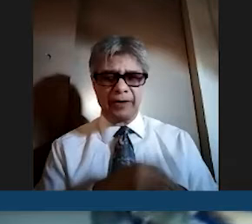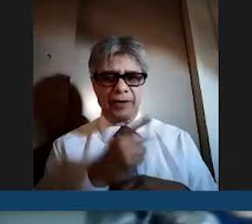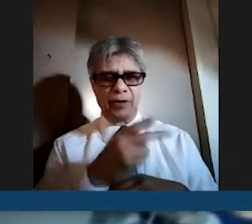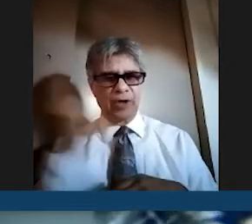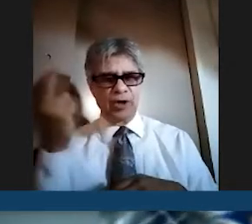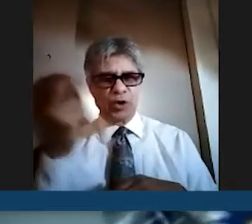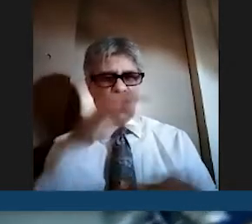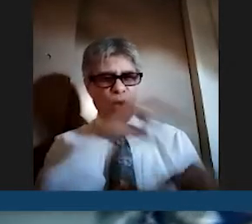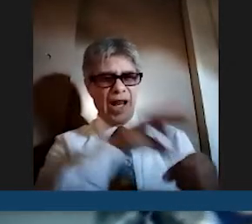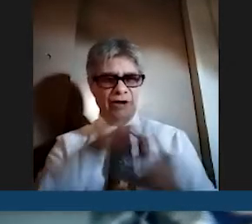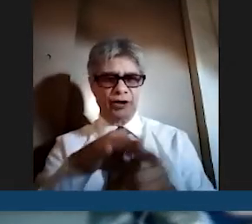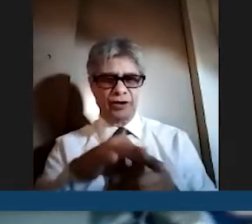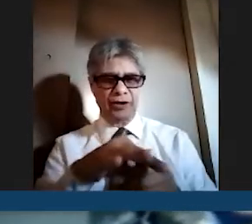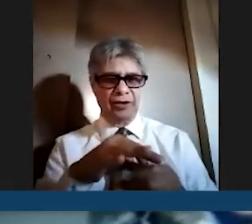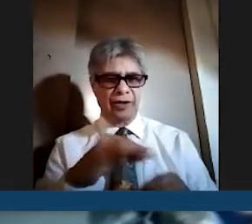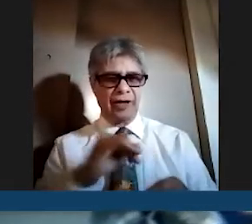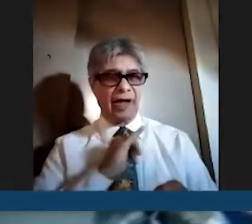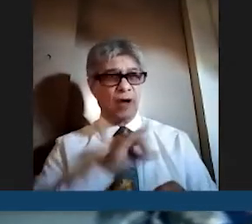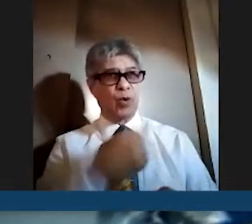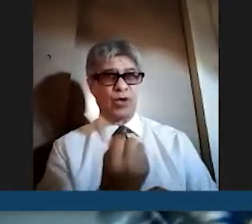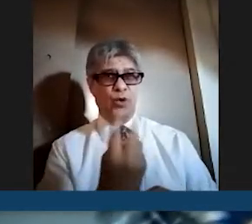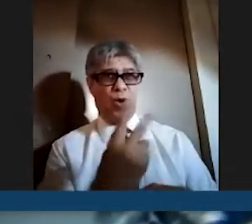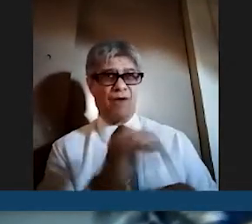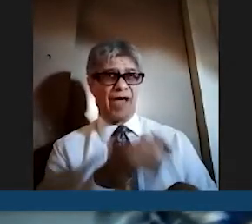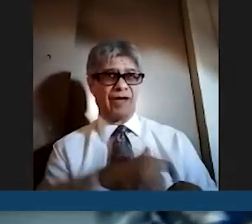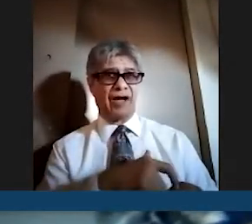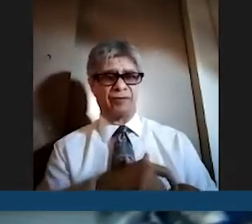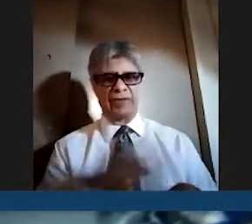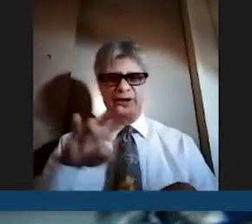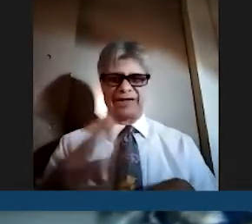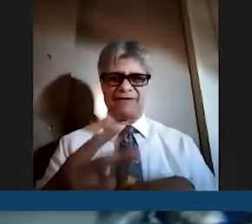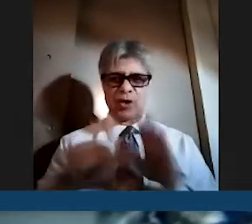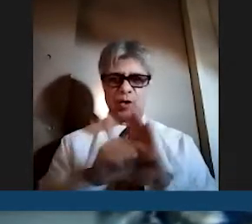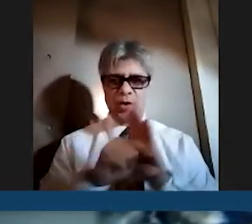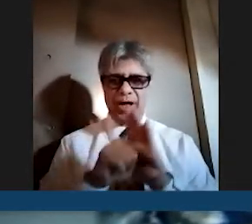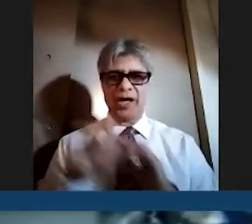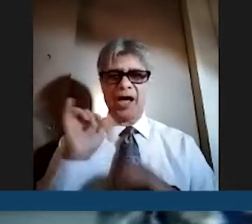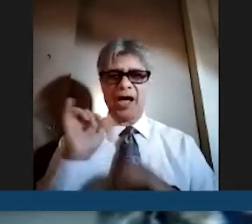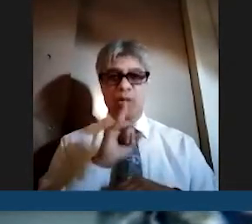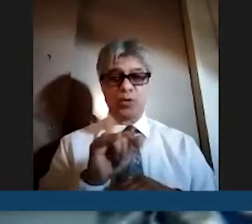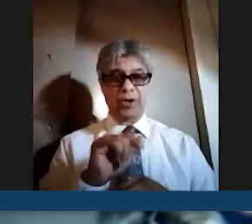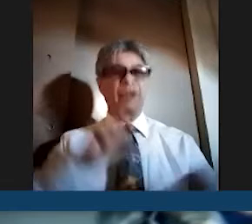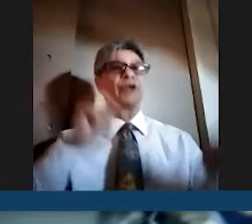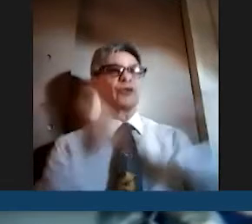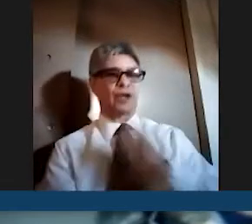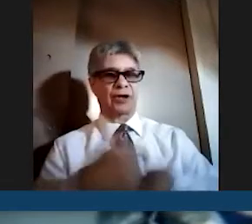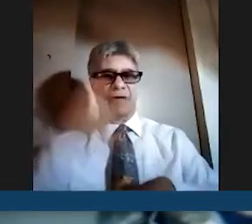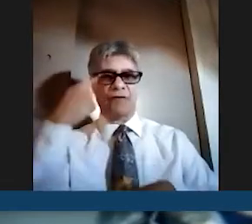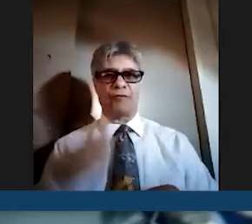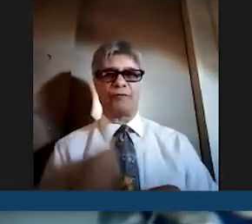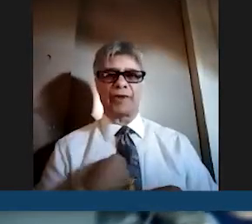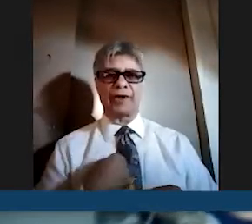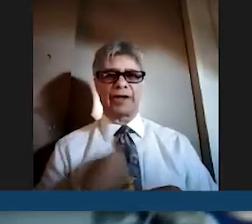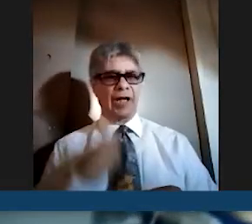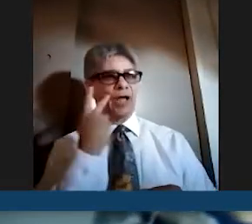back when I was only 12 at that time, and I was in 7th grade. That was certainly a turning point to me, that I saw someone that,